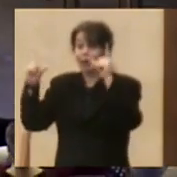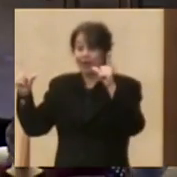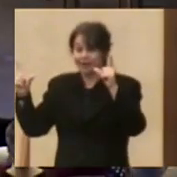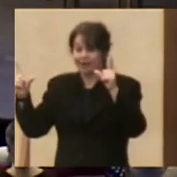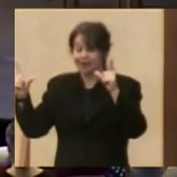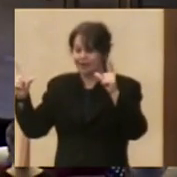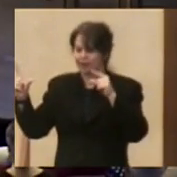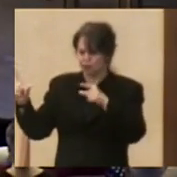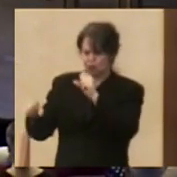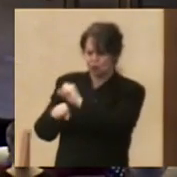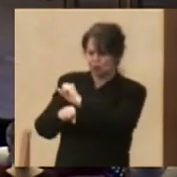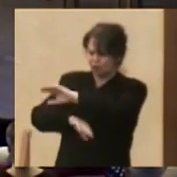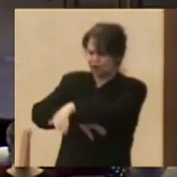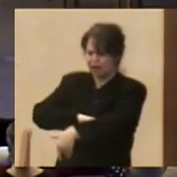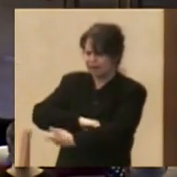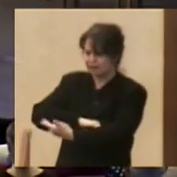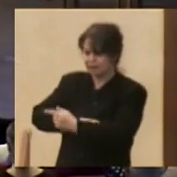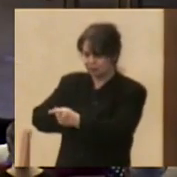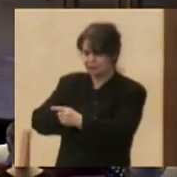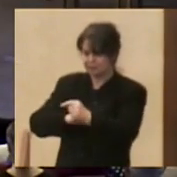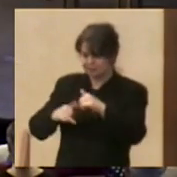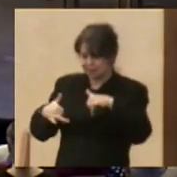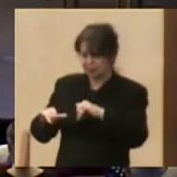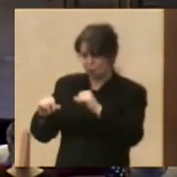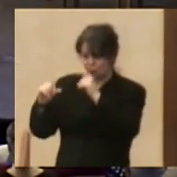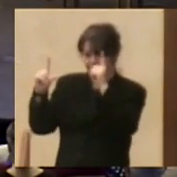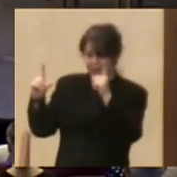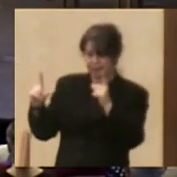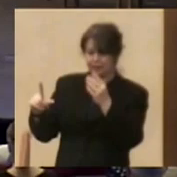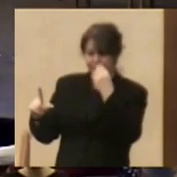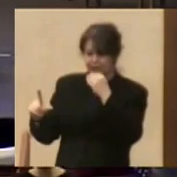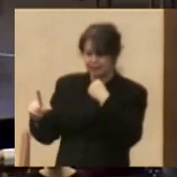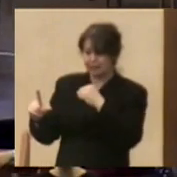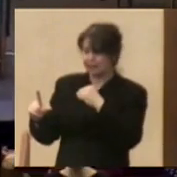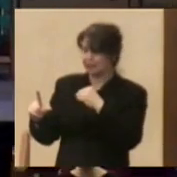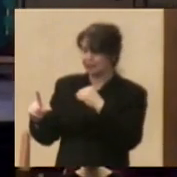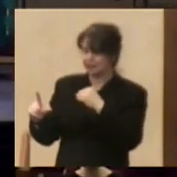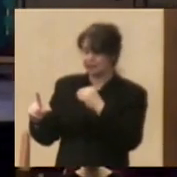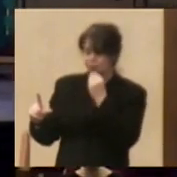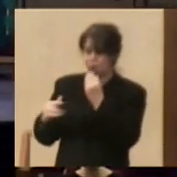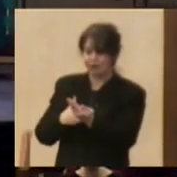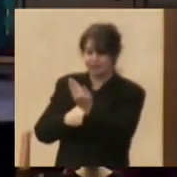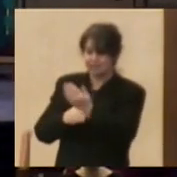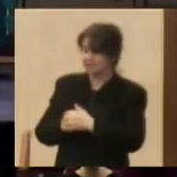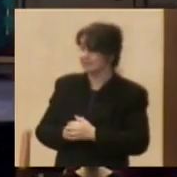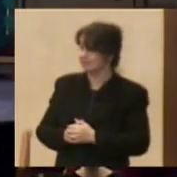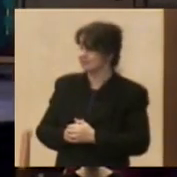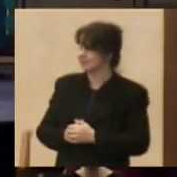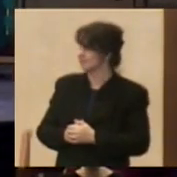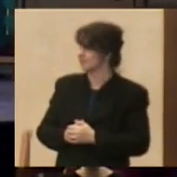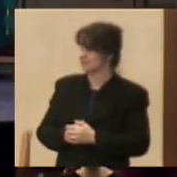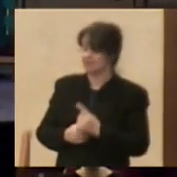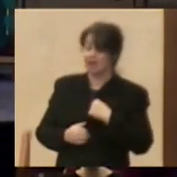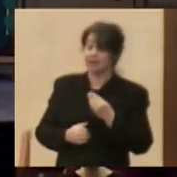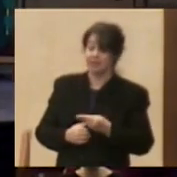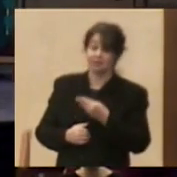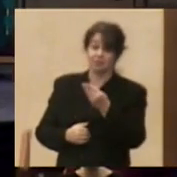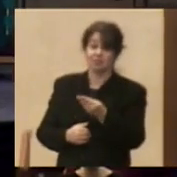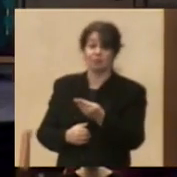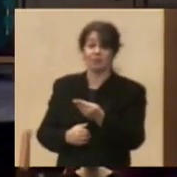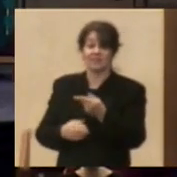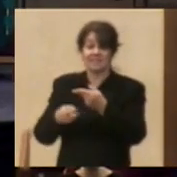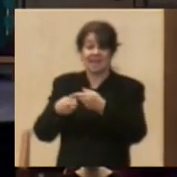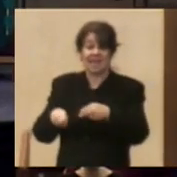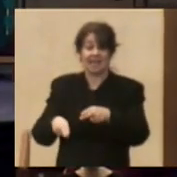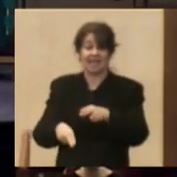you worked the night shift, and here you are, still awake and eating a little bit of breakfast. You know, I'd offer you some of this egg bake, but